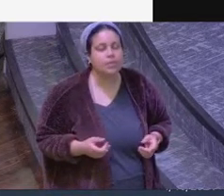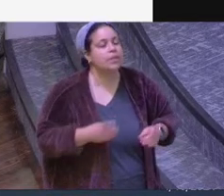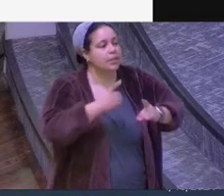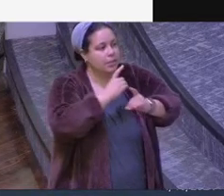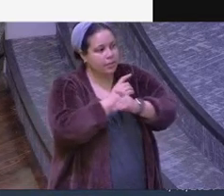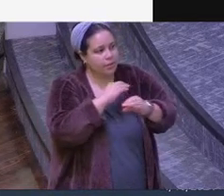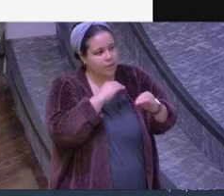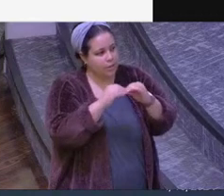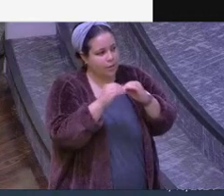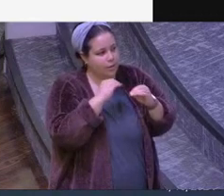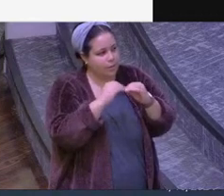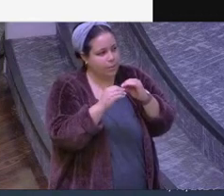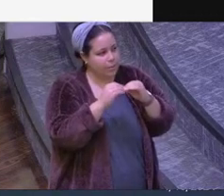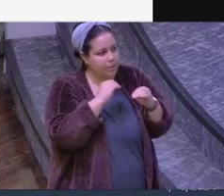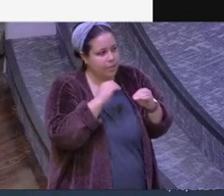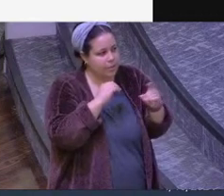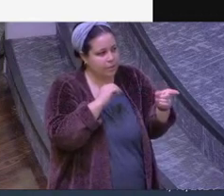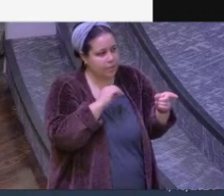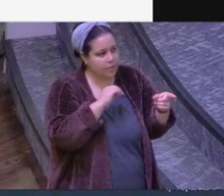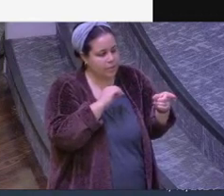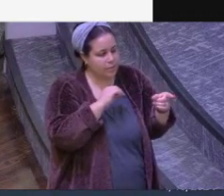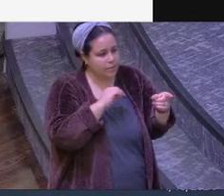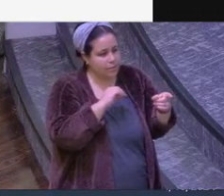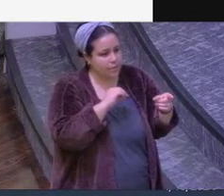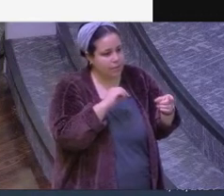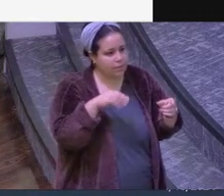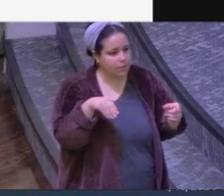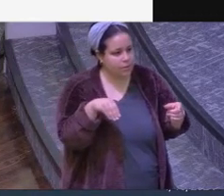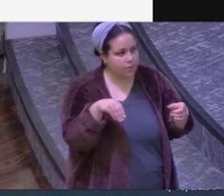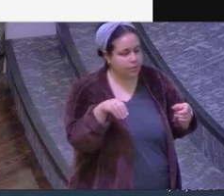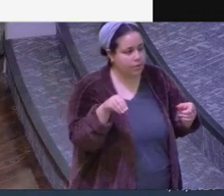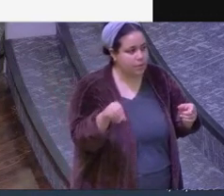$1 million last year. We have spent about half of that.